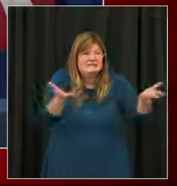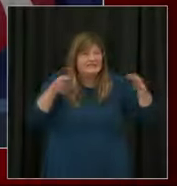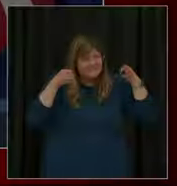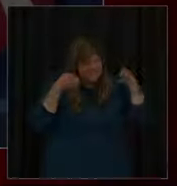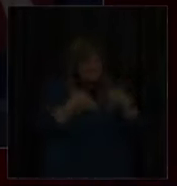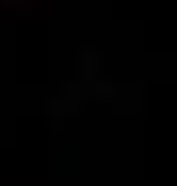So we have to We We